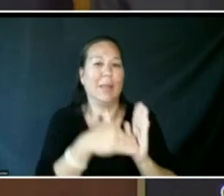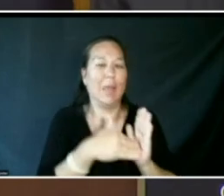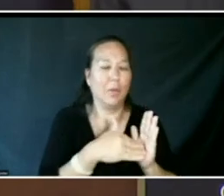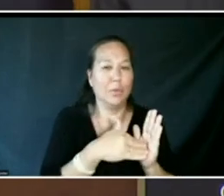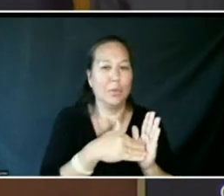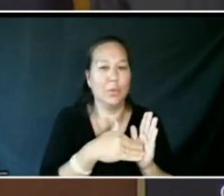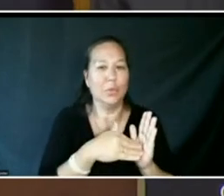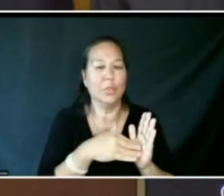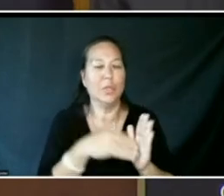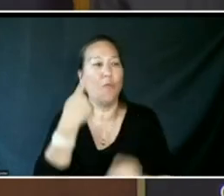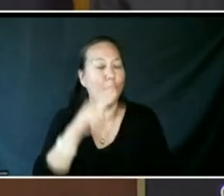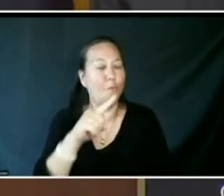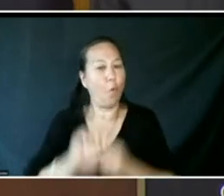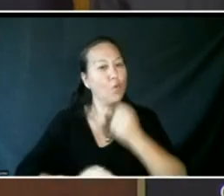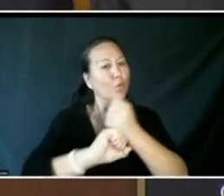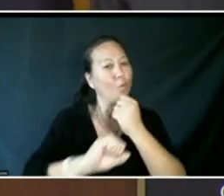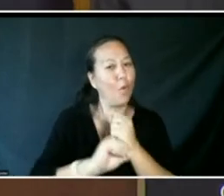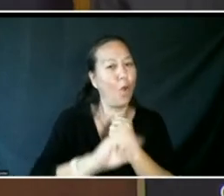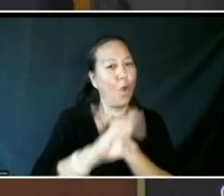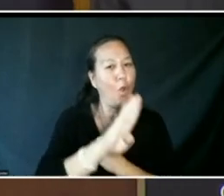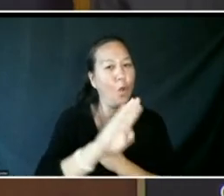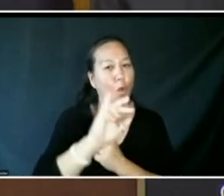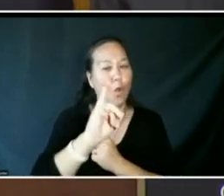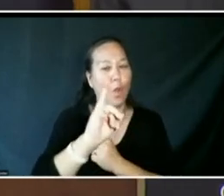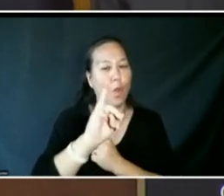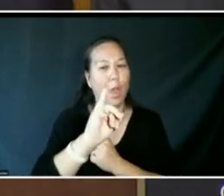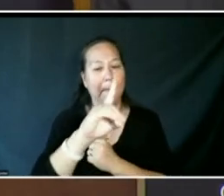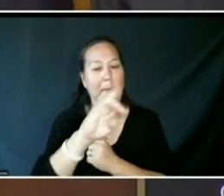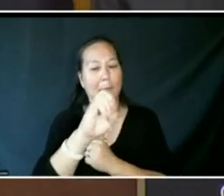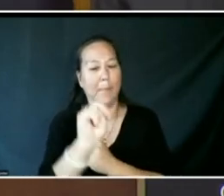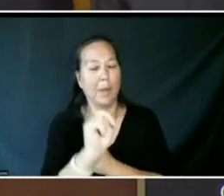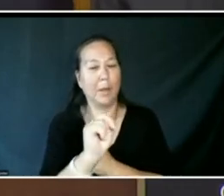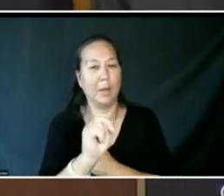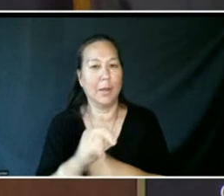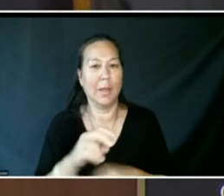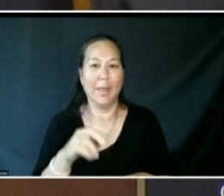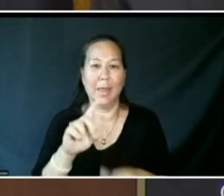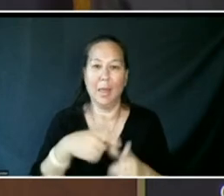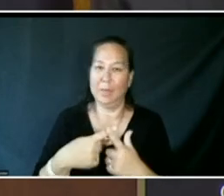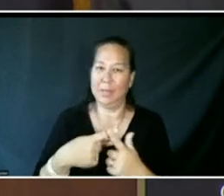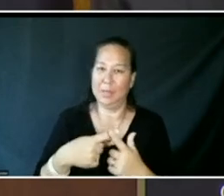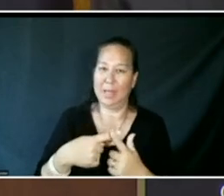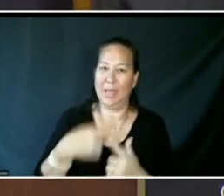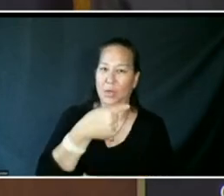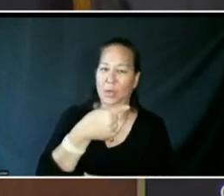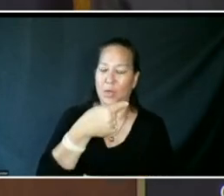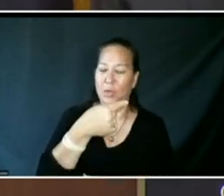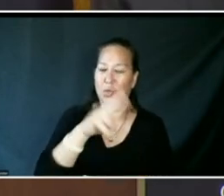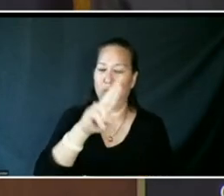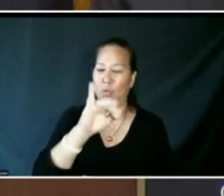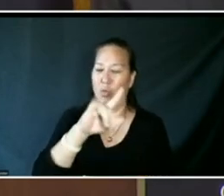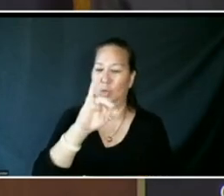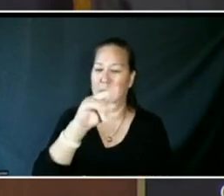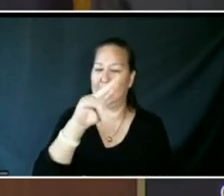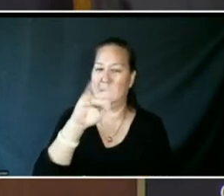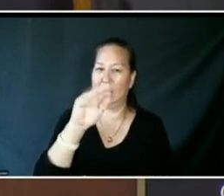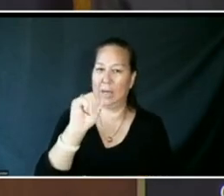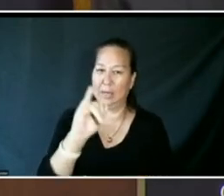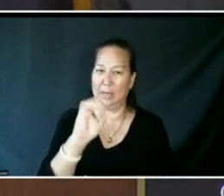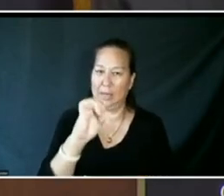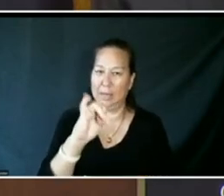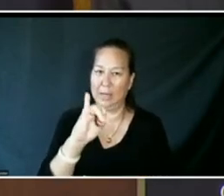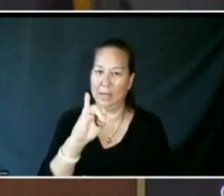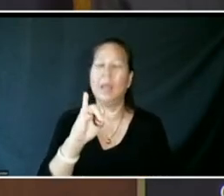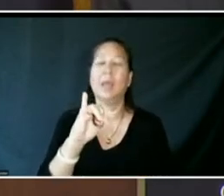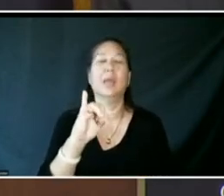true. But Rudy Giuliani appeared before the Georgia State Senate and played a surveillance video from State Farm Arena, falsely